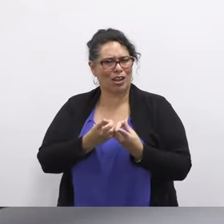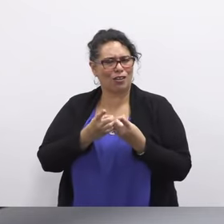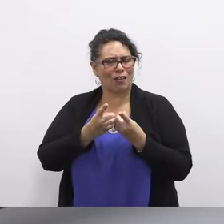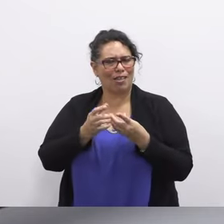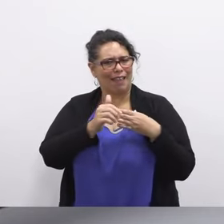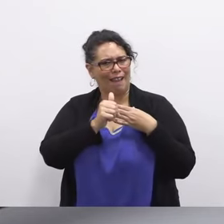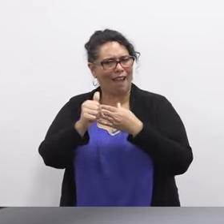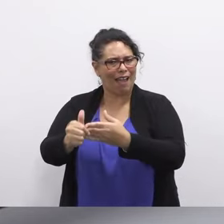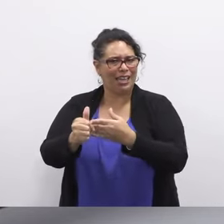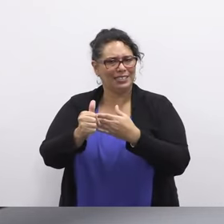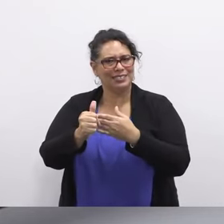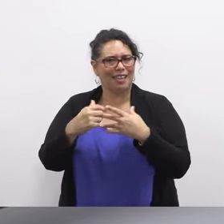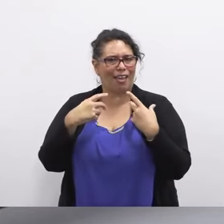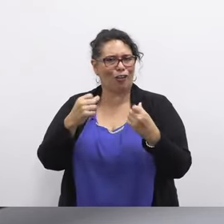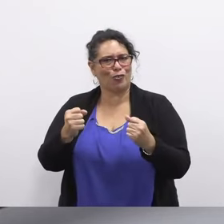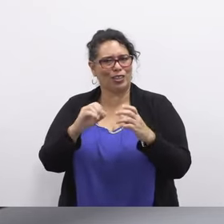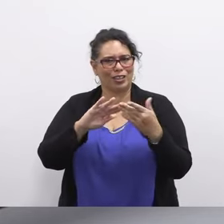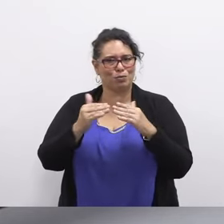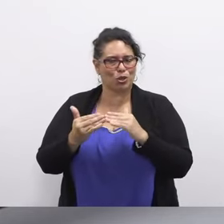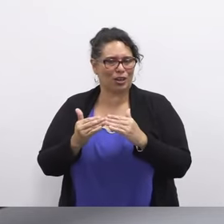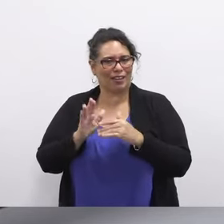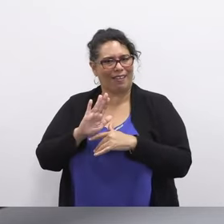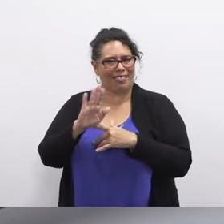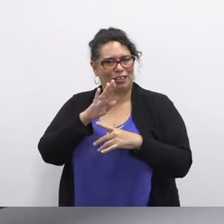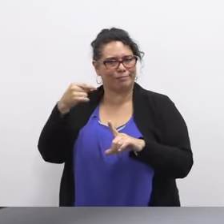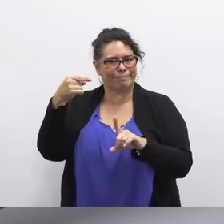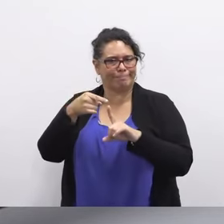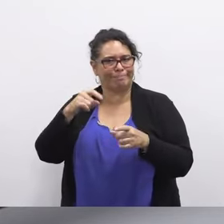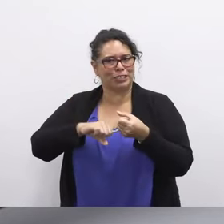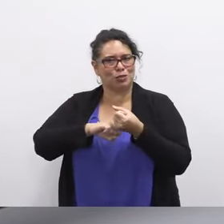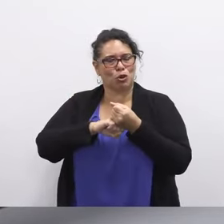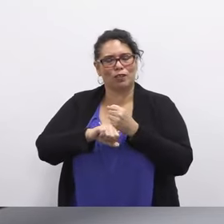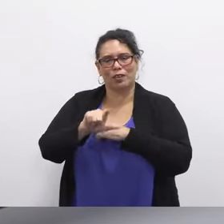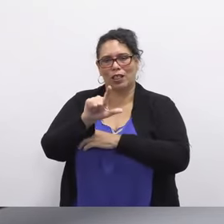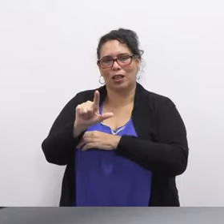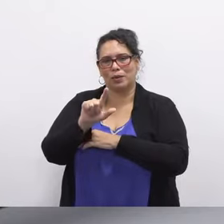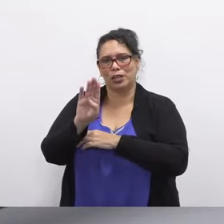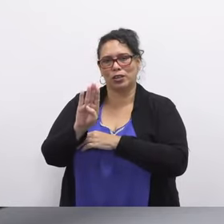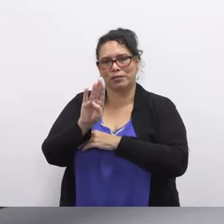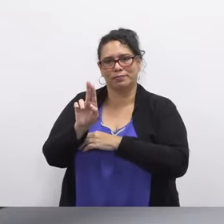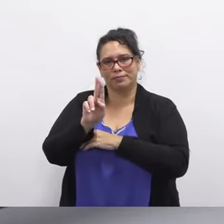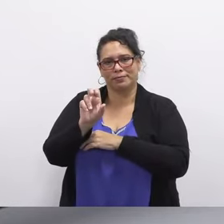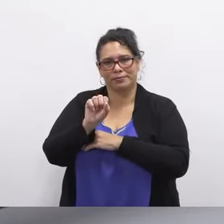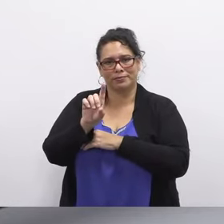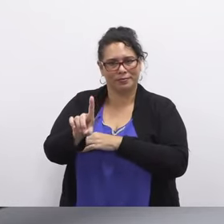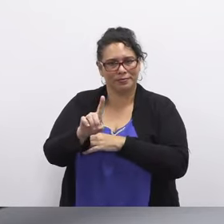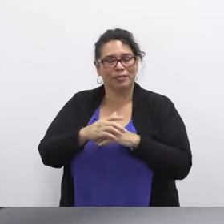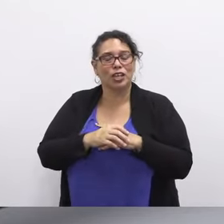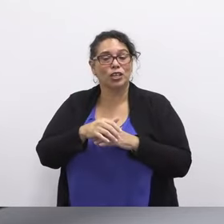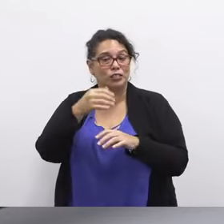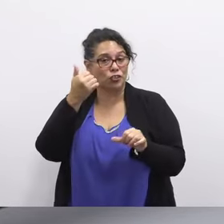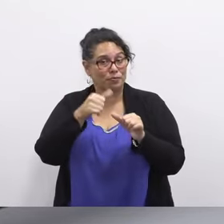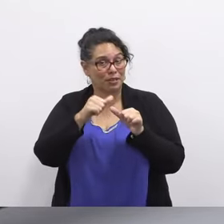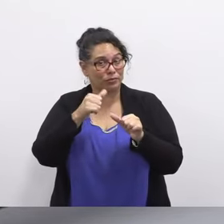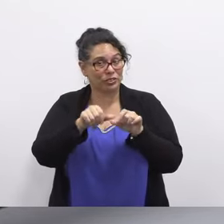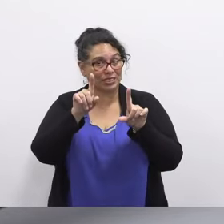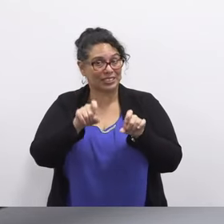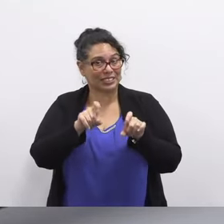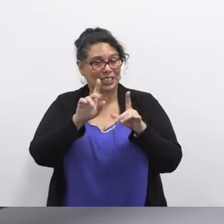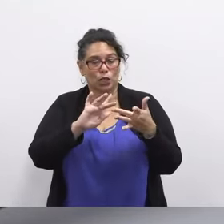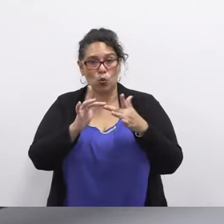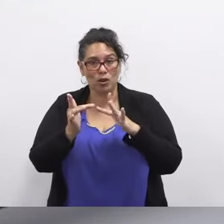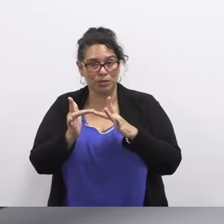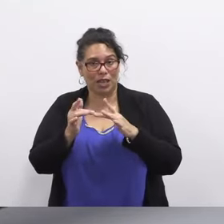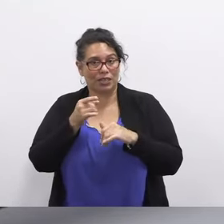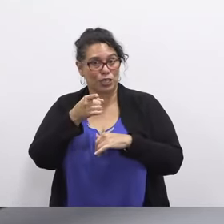that they do and their specific support to Long Beach Unified School District. So reminder, in addition to those tests on the website that